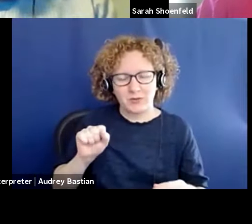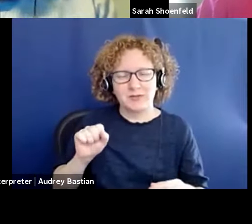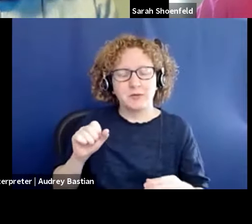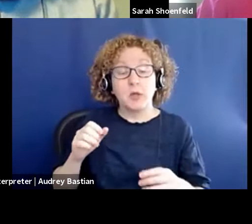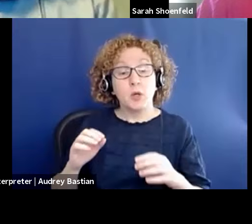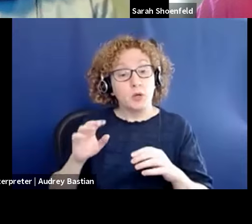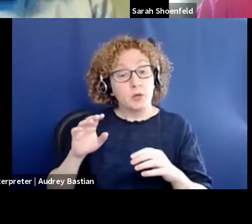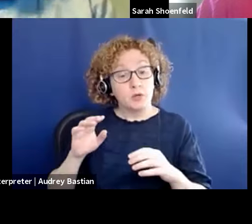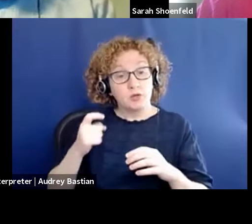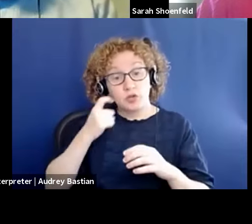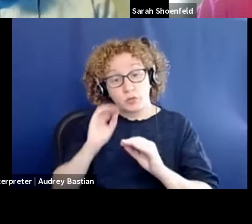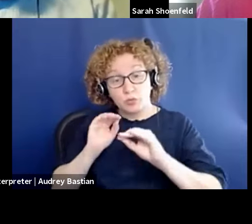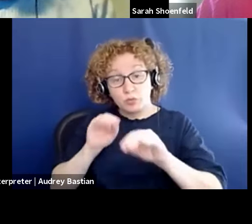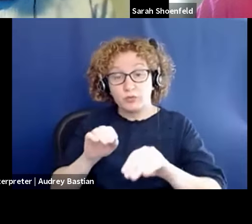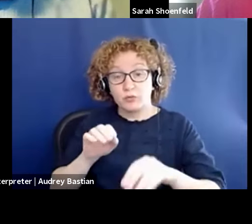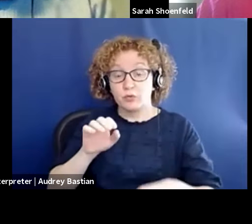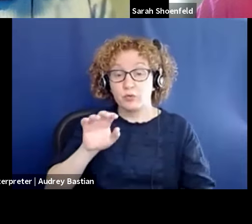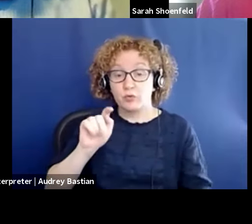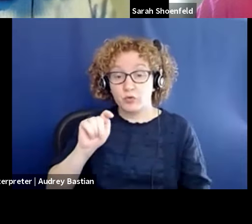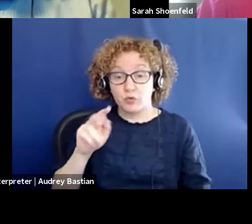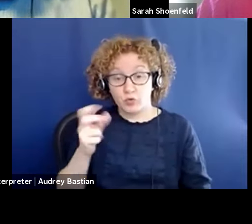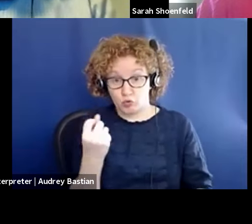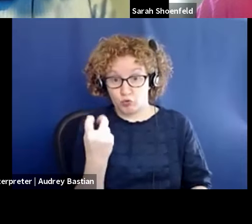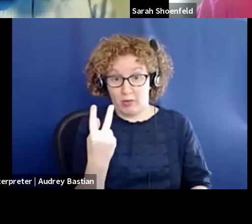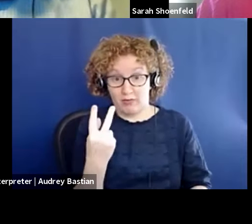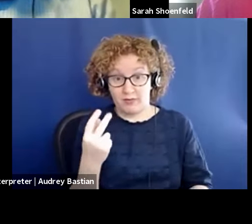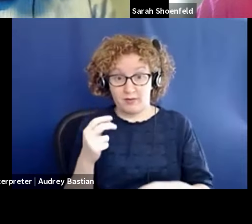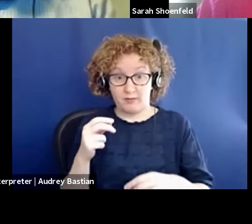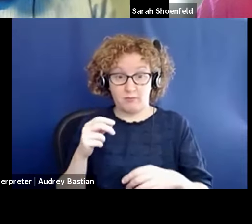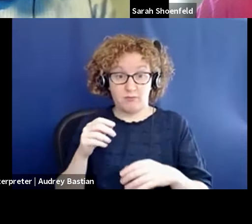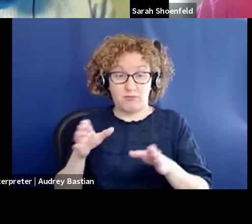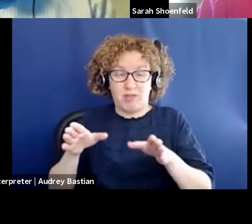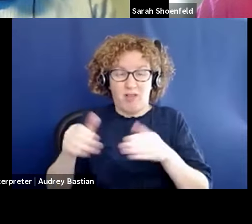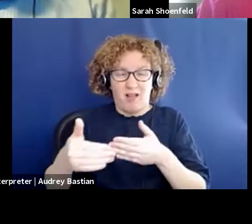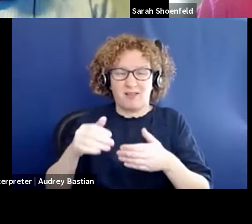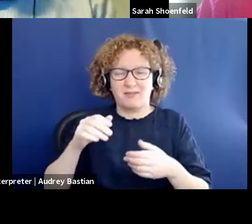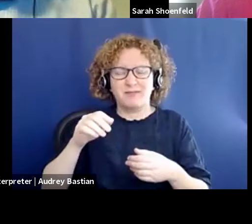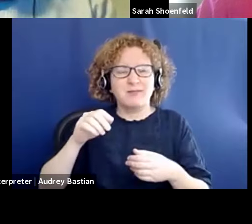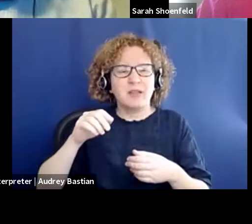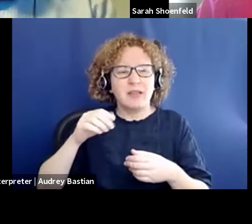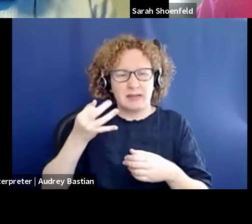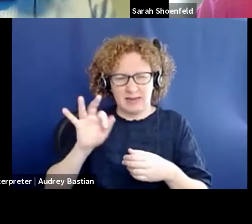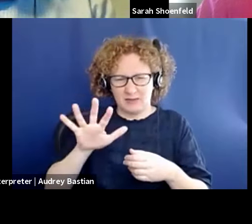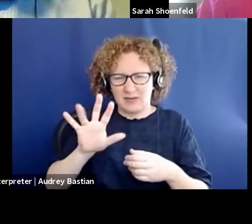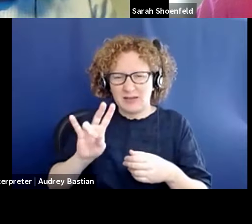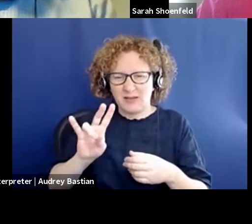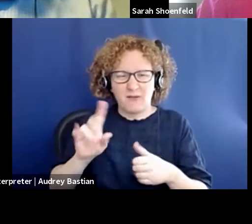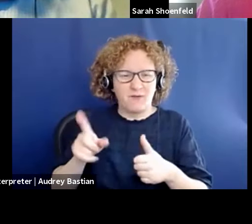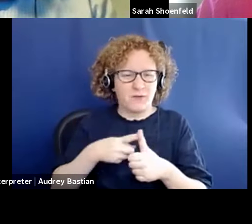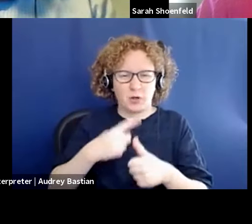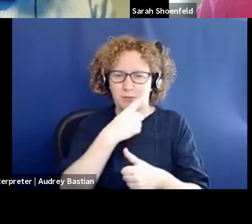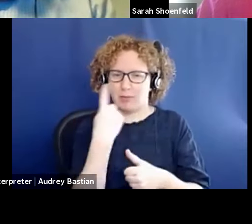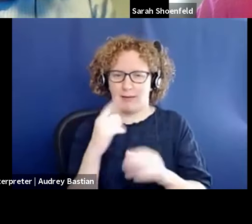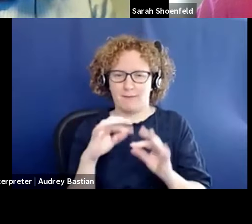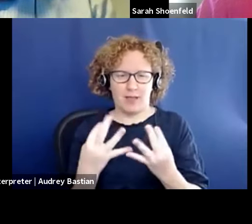block of Van Buren Street, Northwest, just off Georgia Avenue in Brightwood. It was 1957, and they were the first Black family on the